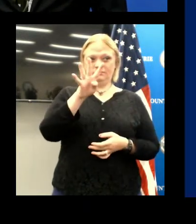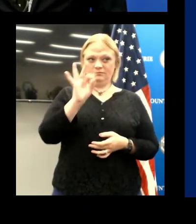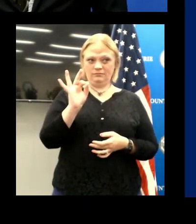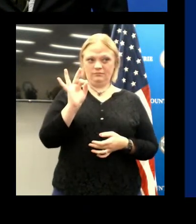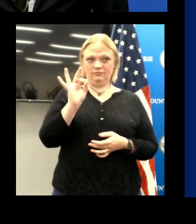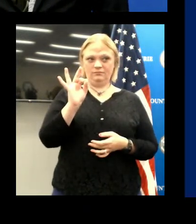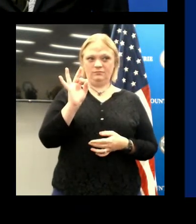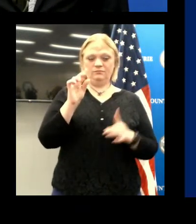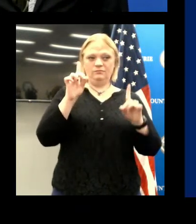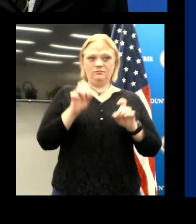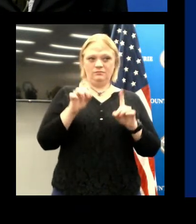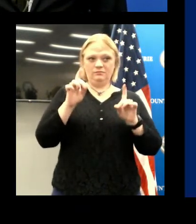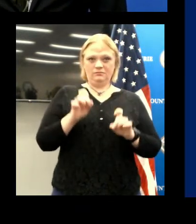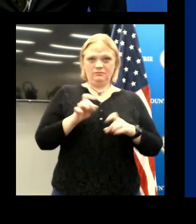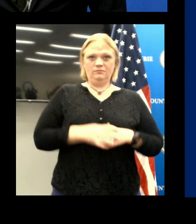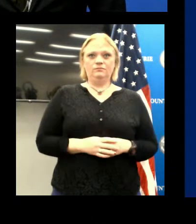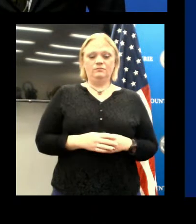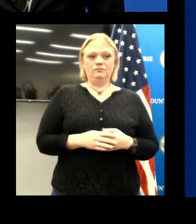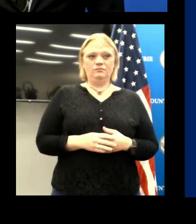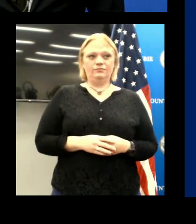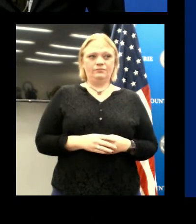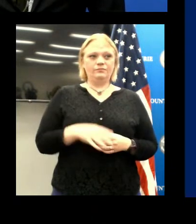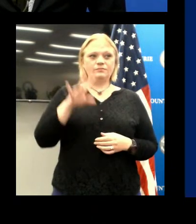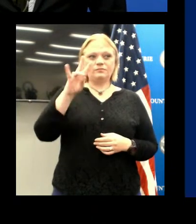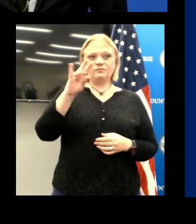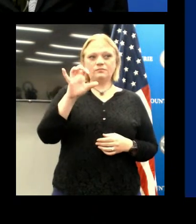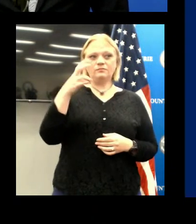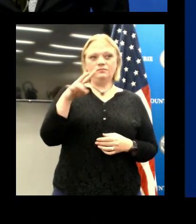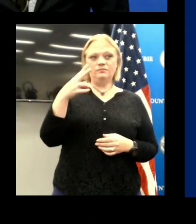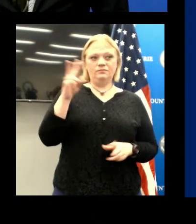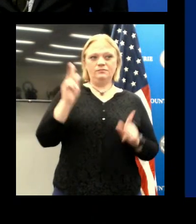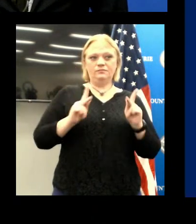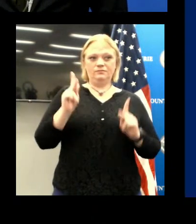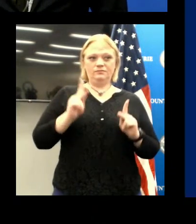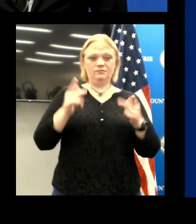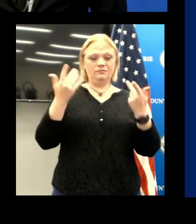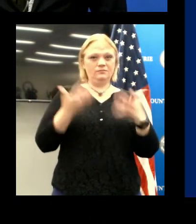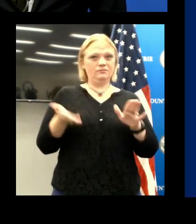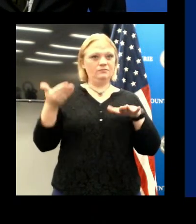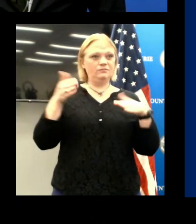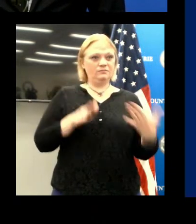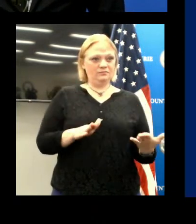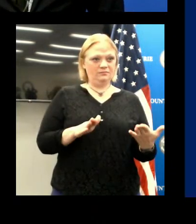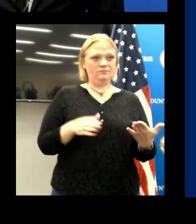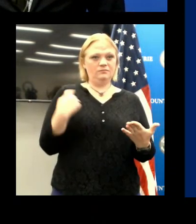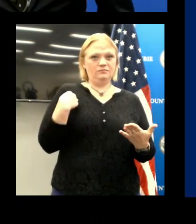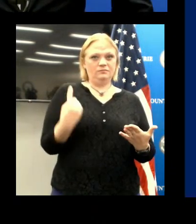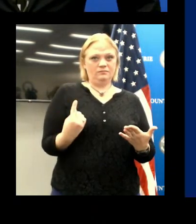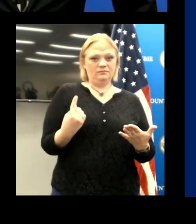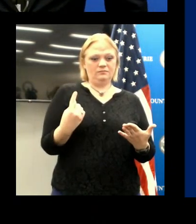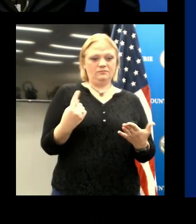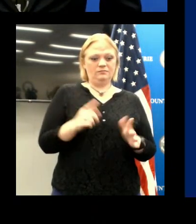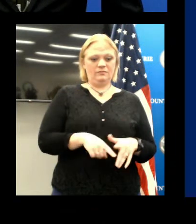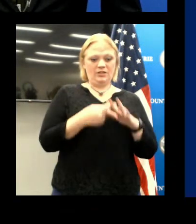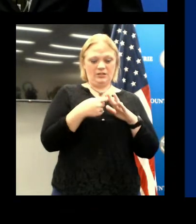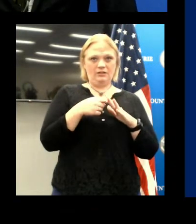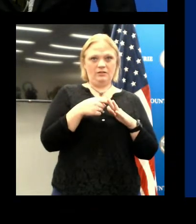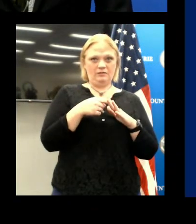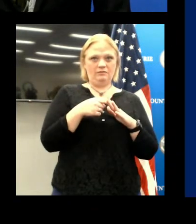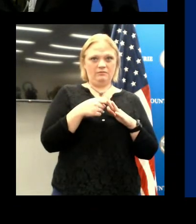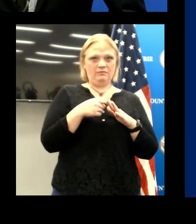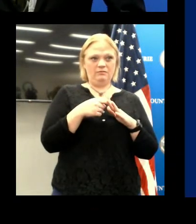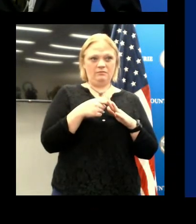510,149 specimens tested, 717 people have died from COVID-19 since the beginning of this, including